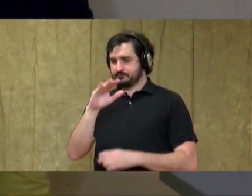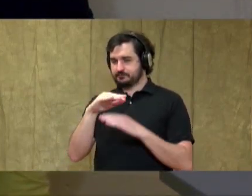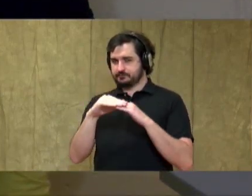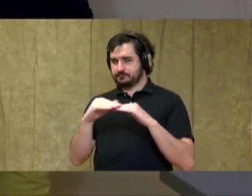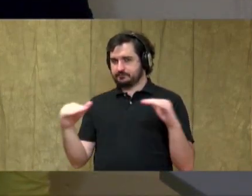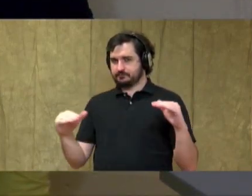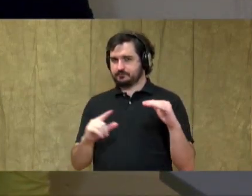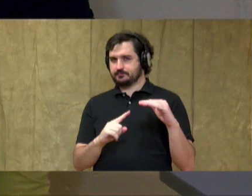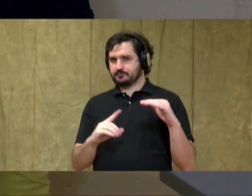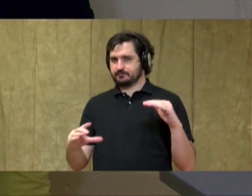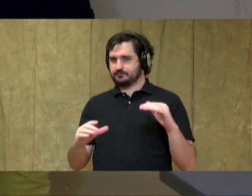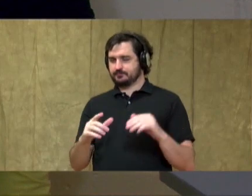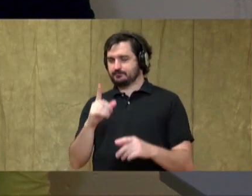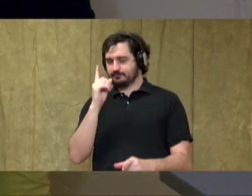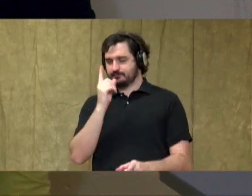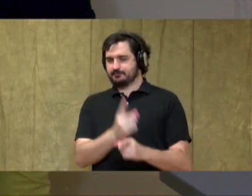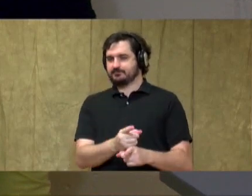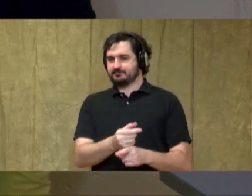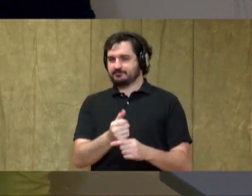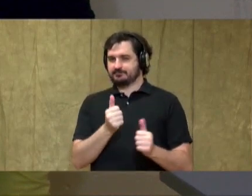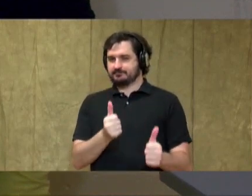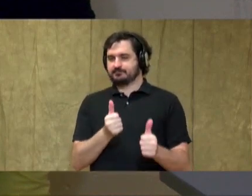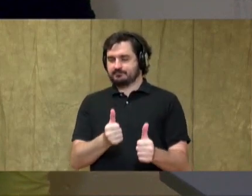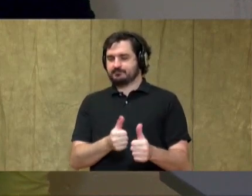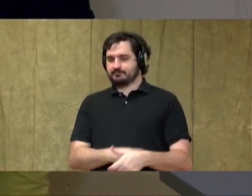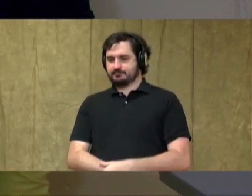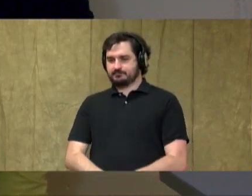89 hundredths.